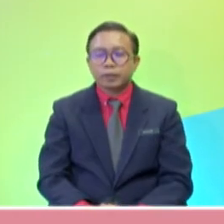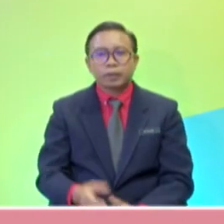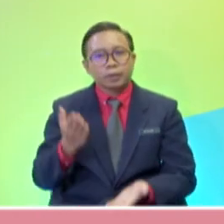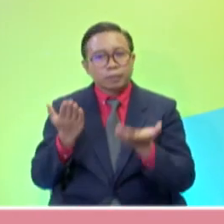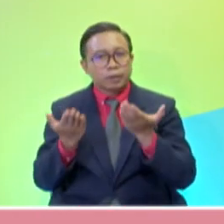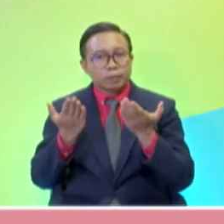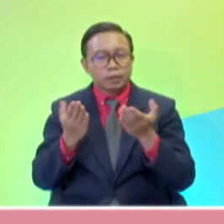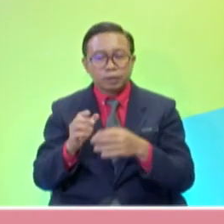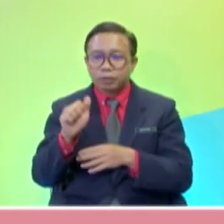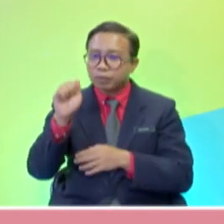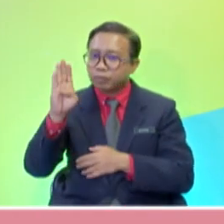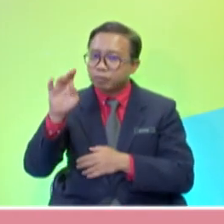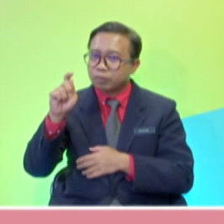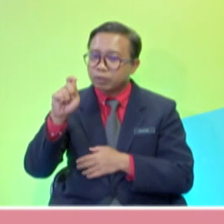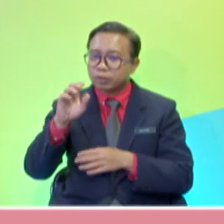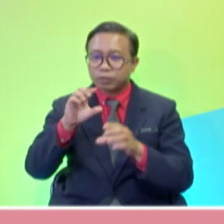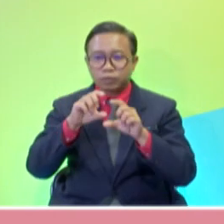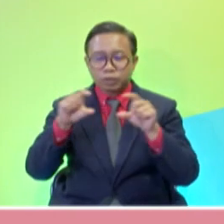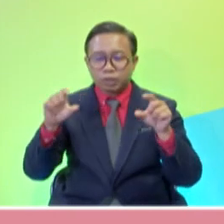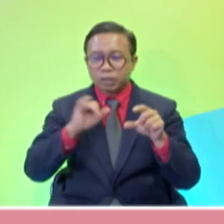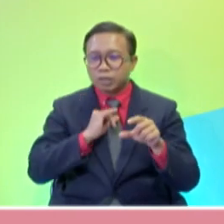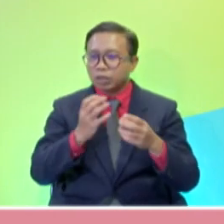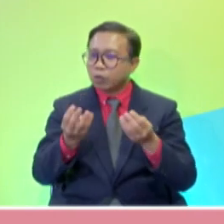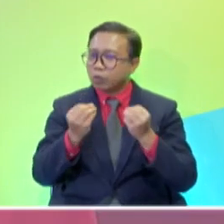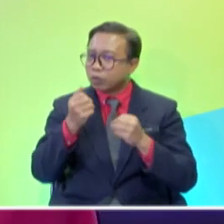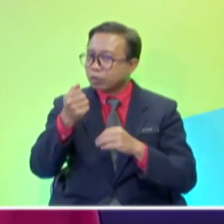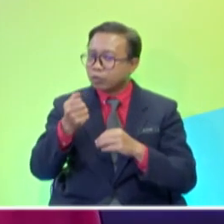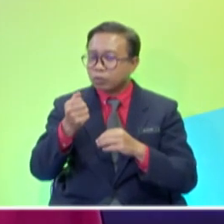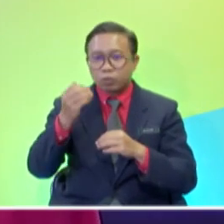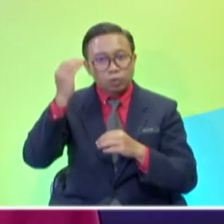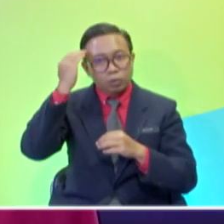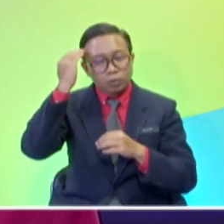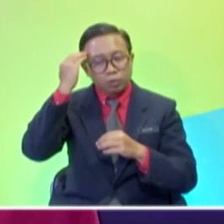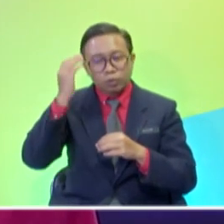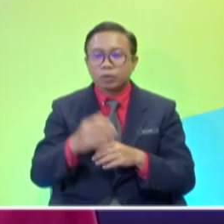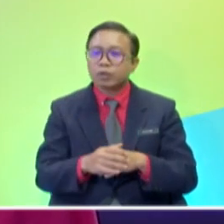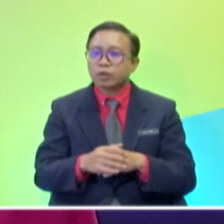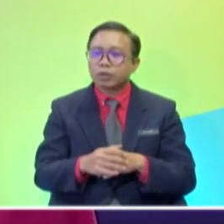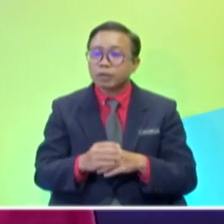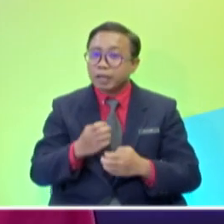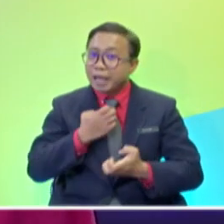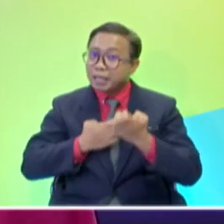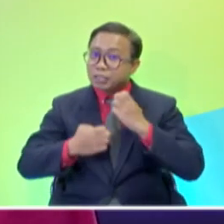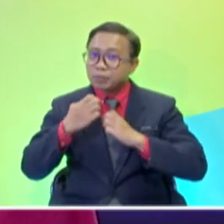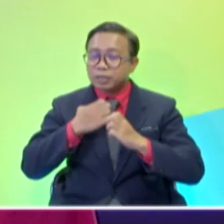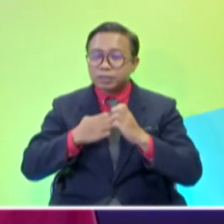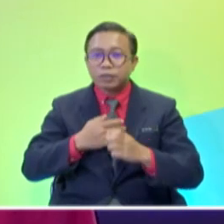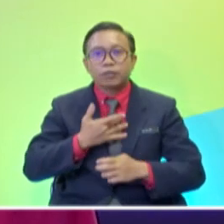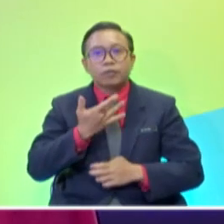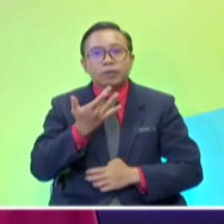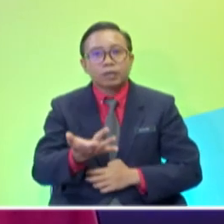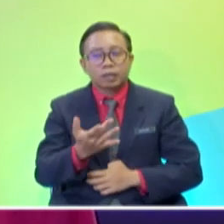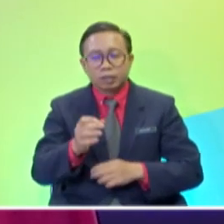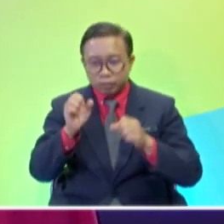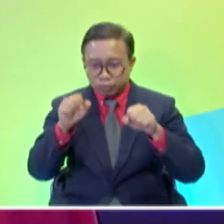a big or a new phrase to some of you, but I want you all to know that expressing feelings can be